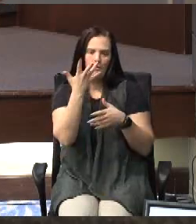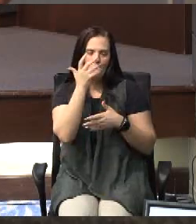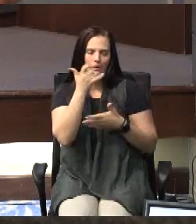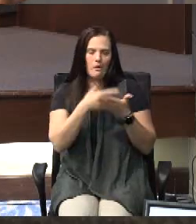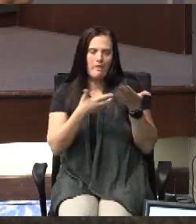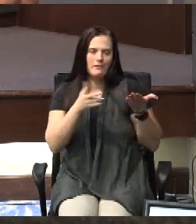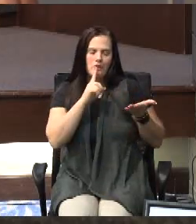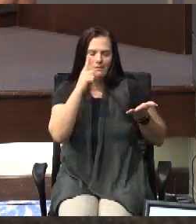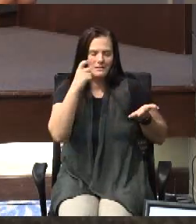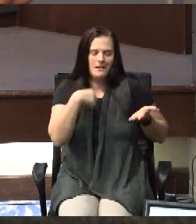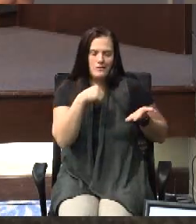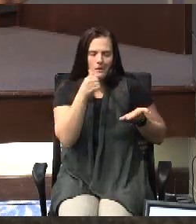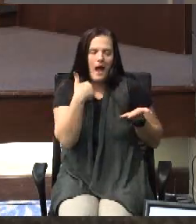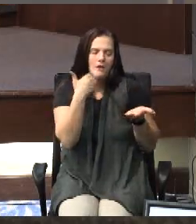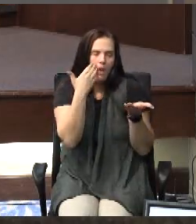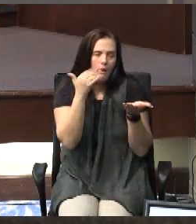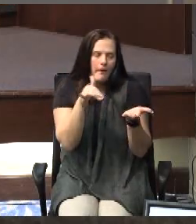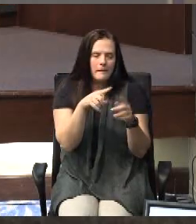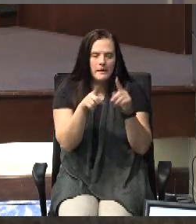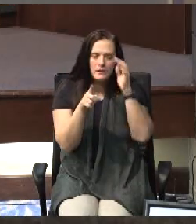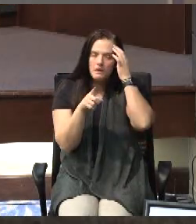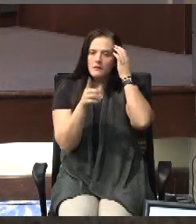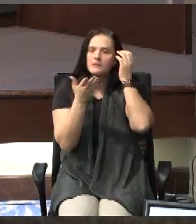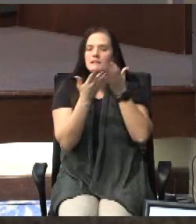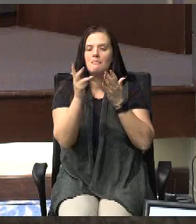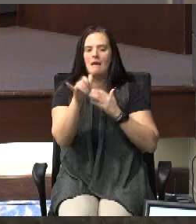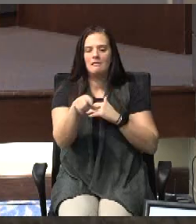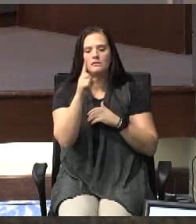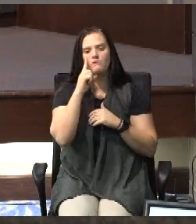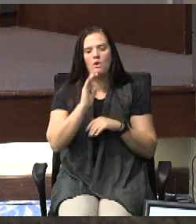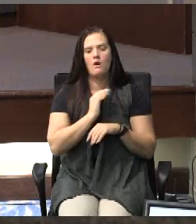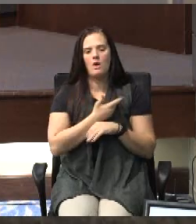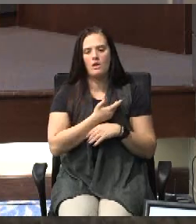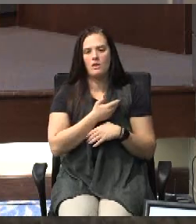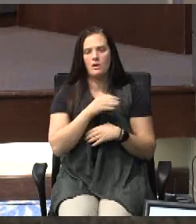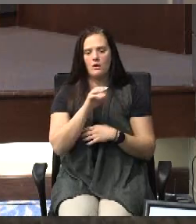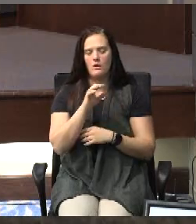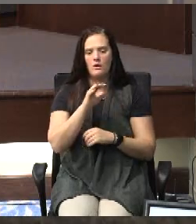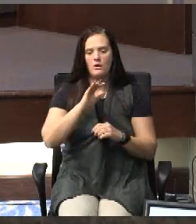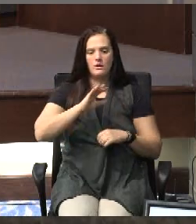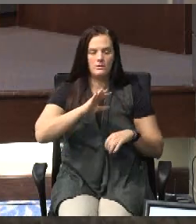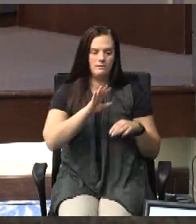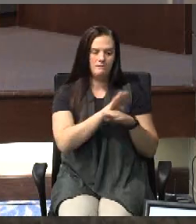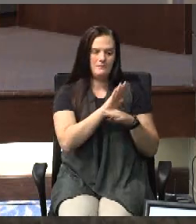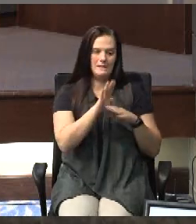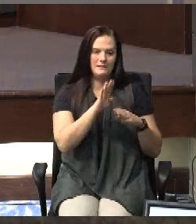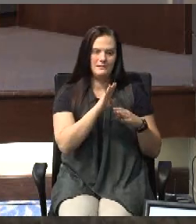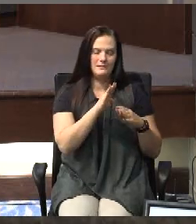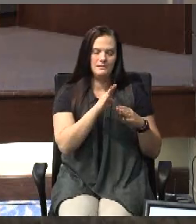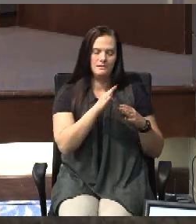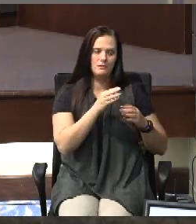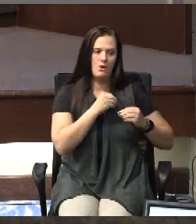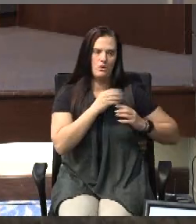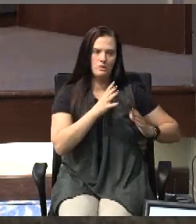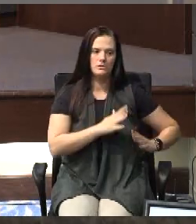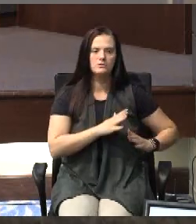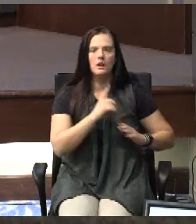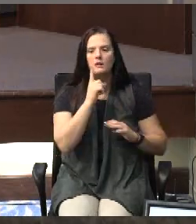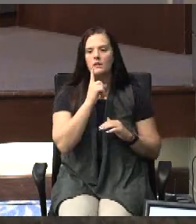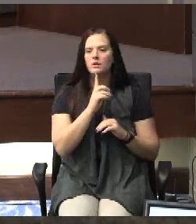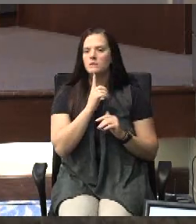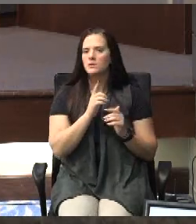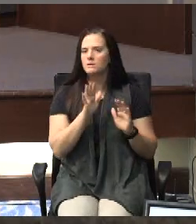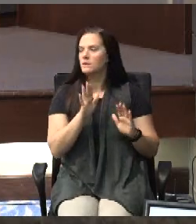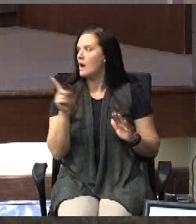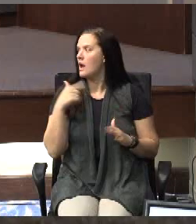are. So I may not know that. So something like this for our entrepreneurs and small business owners would be, I think, helpful. Right,